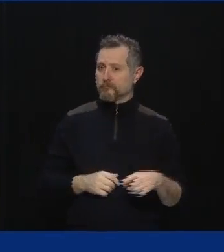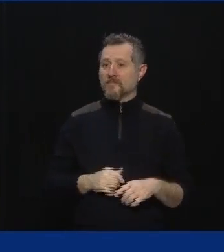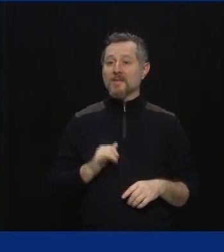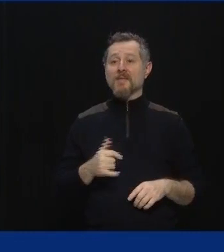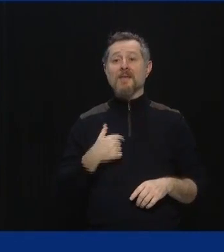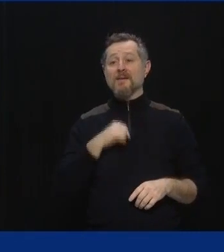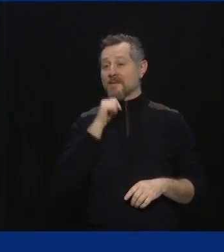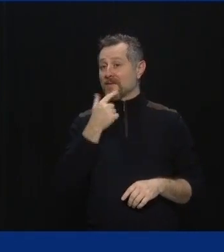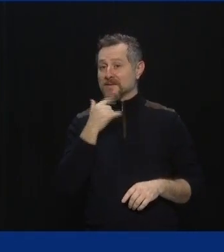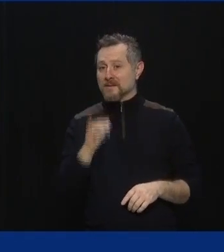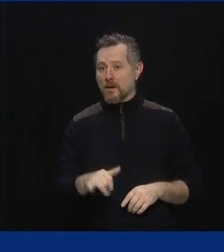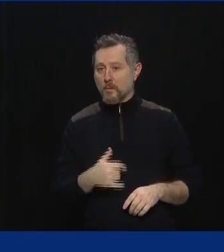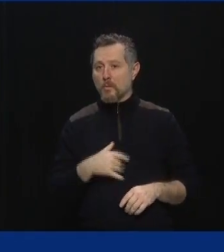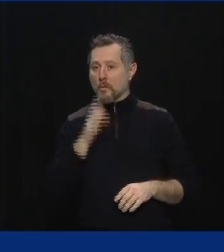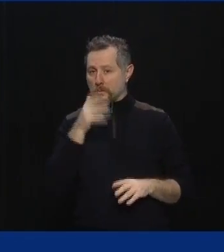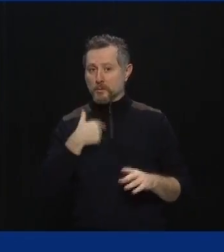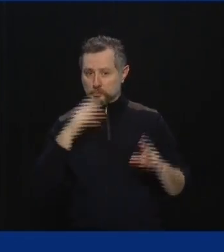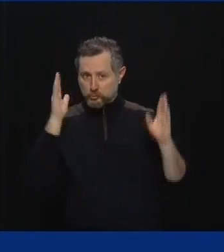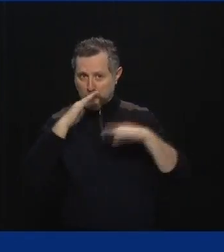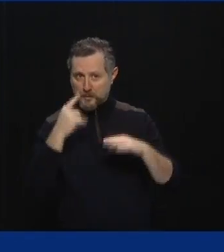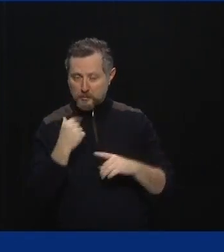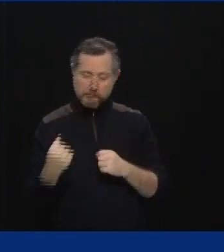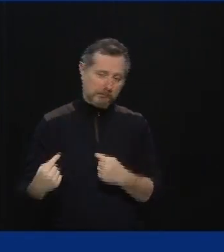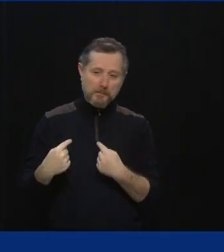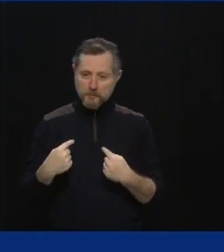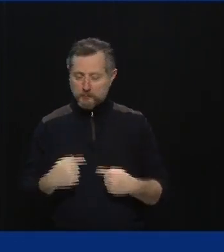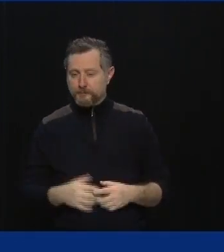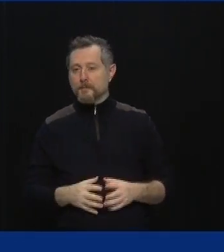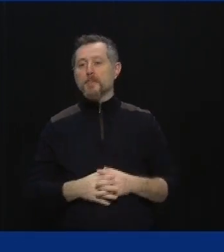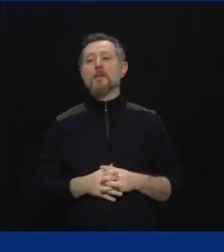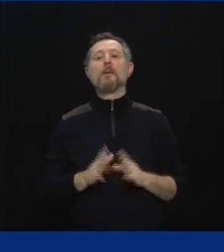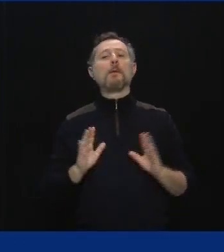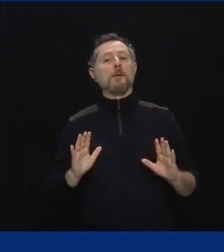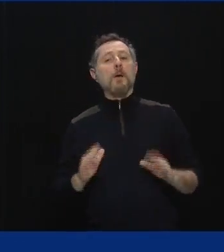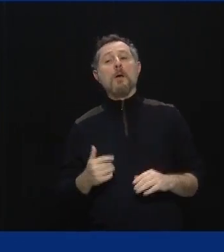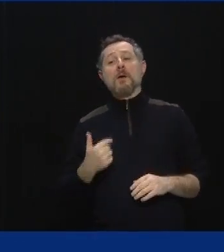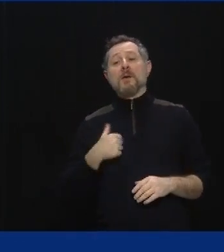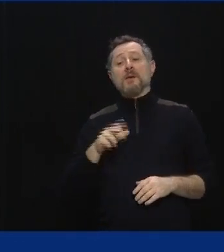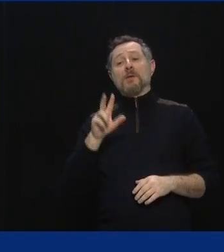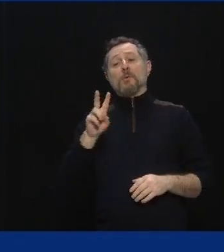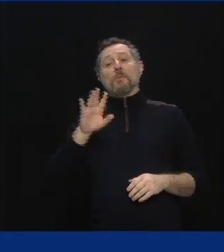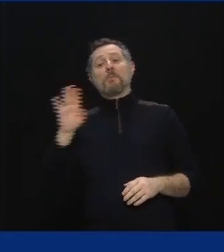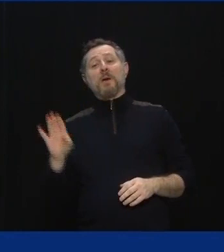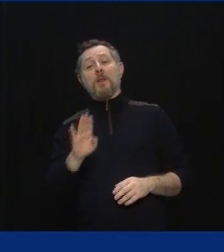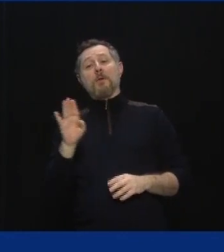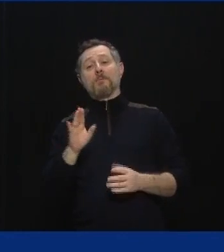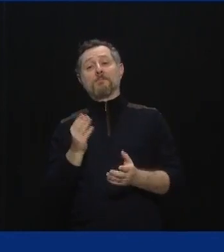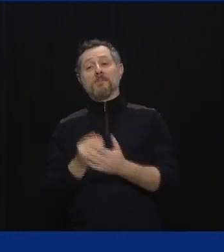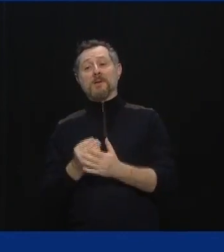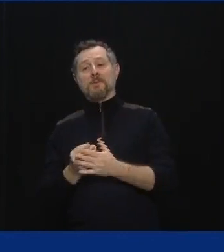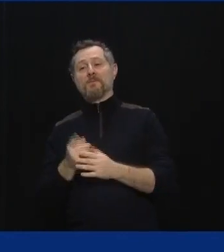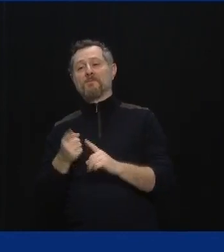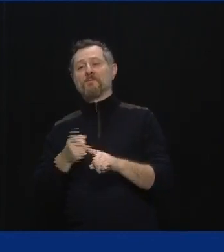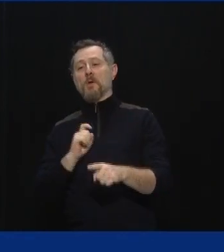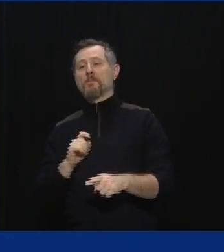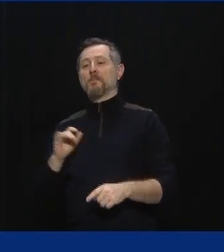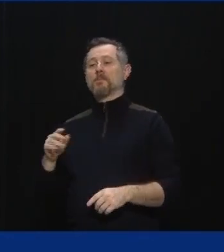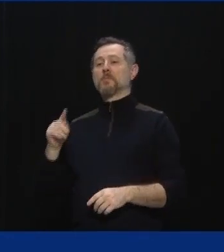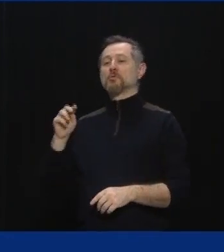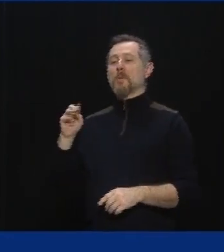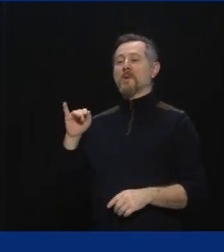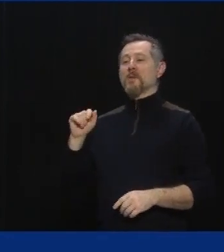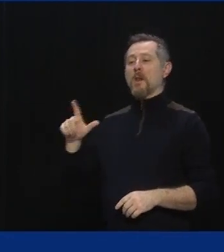trouble. With more than $2 billion in contract opportunities coming from the Terminal 1